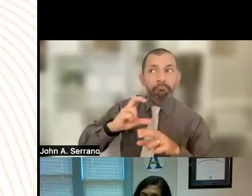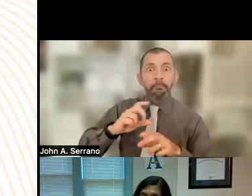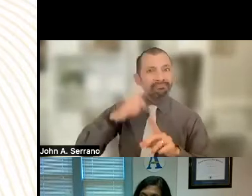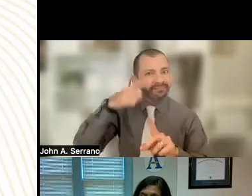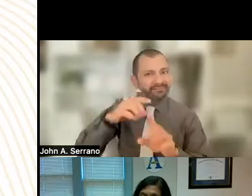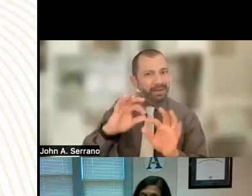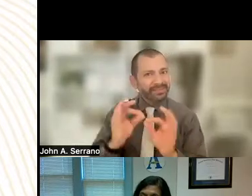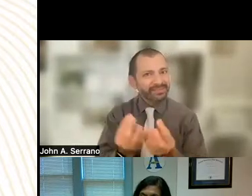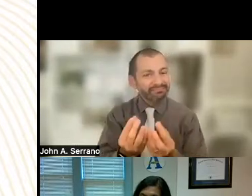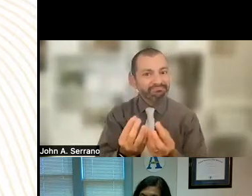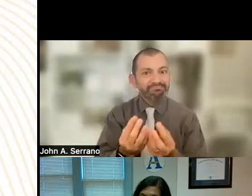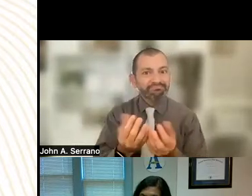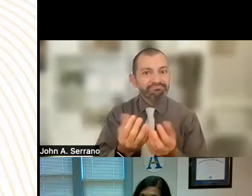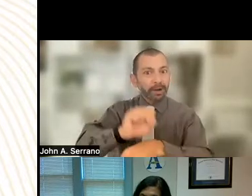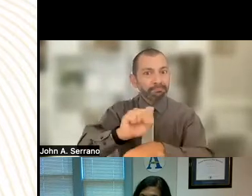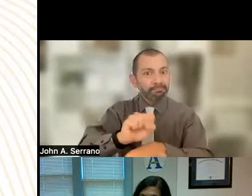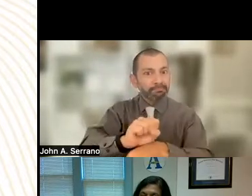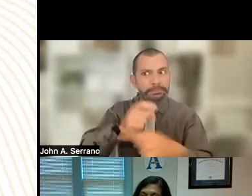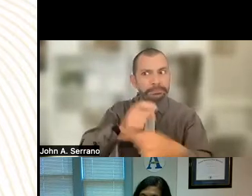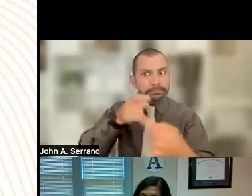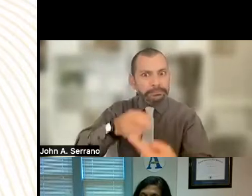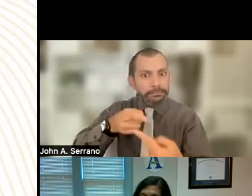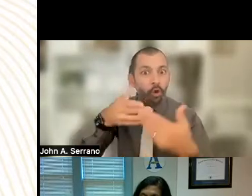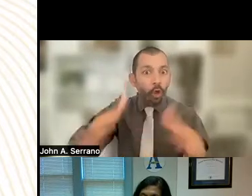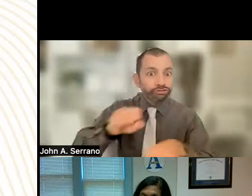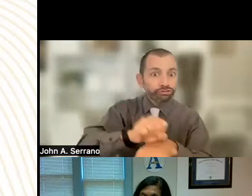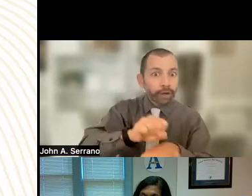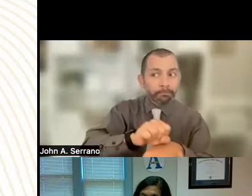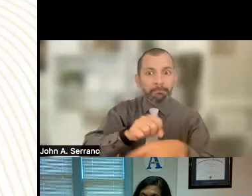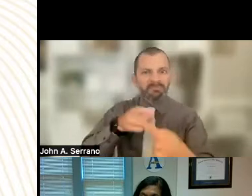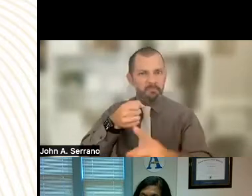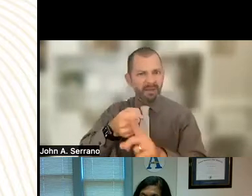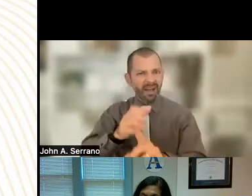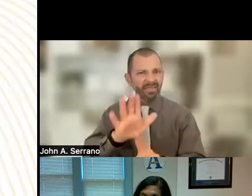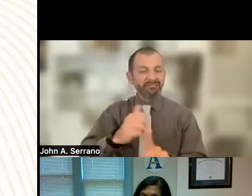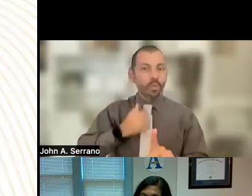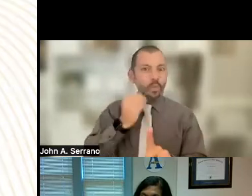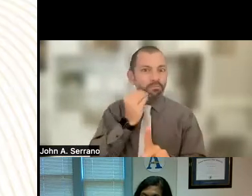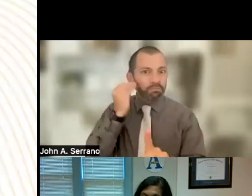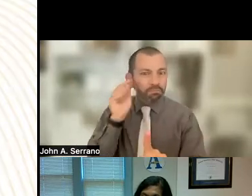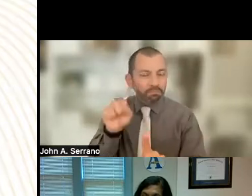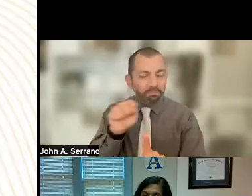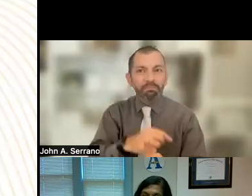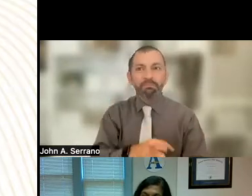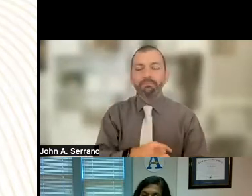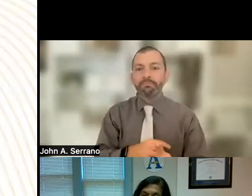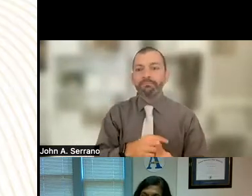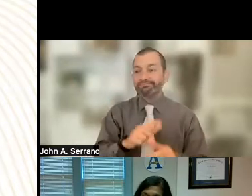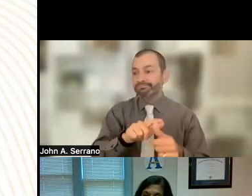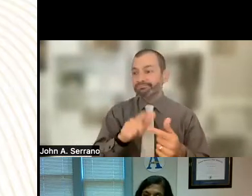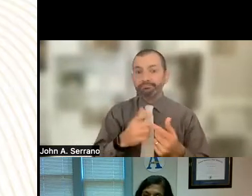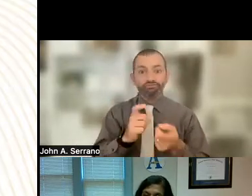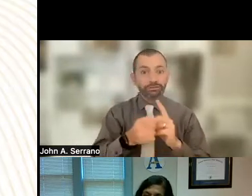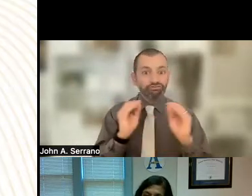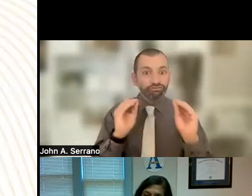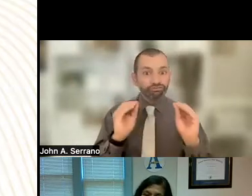you're receiving federal funds, has that been impacted? What's the impact on families? Have they lost employment? Has that changed their financial